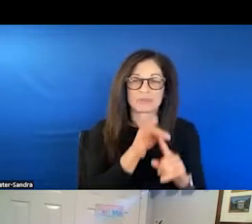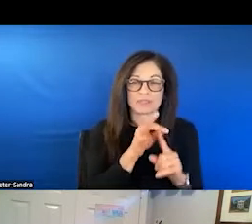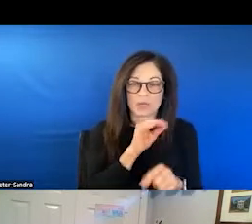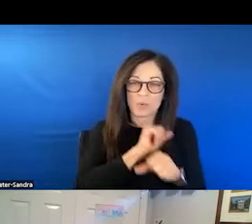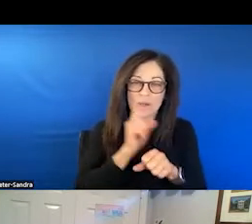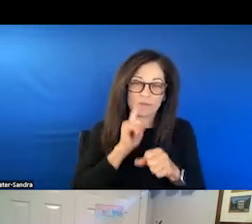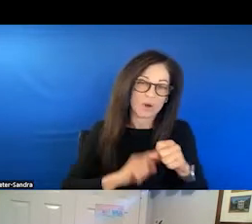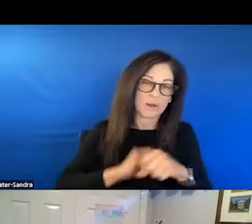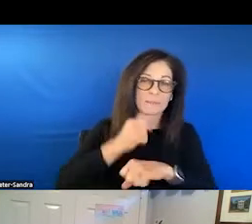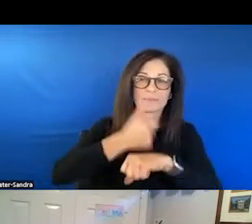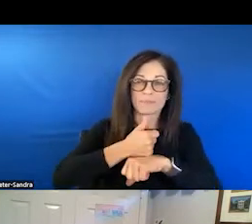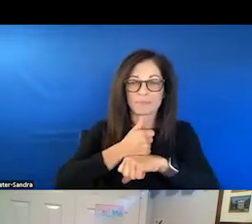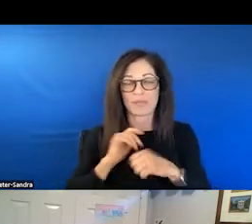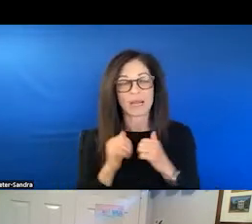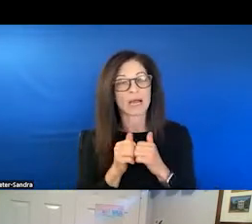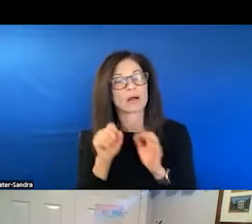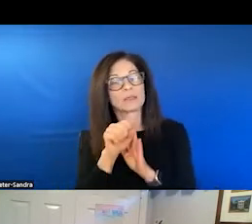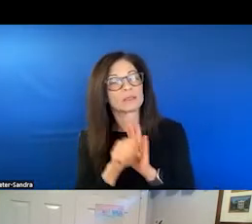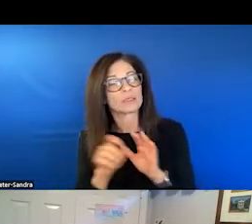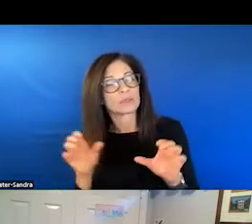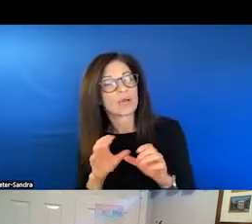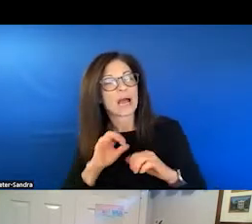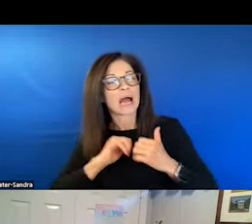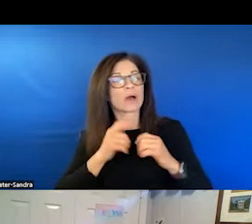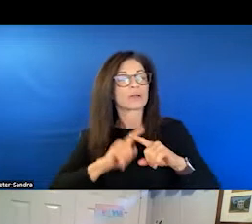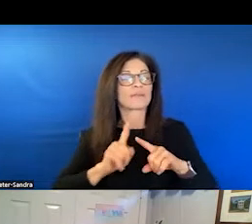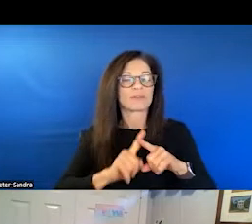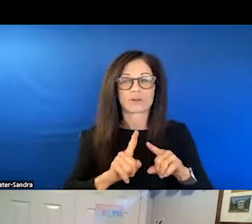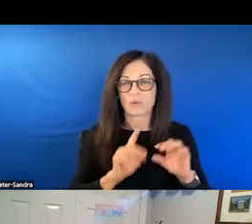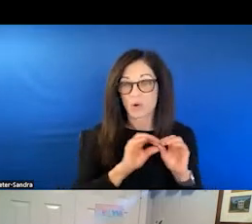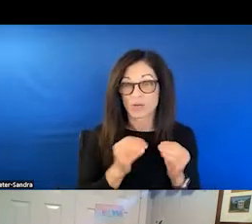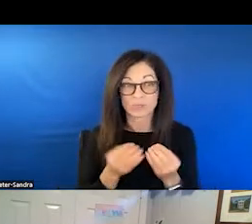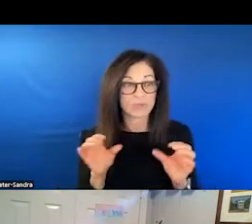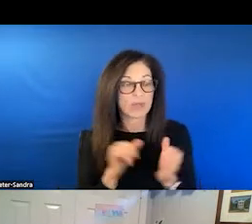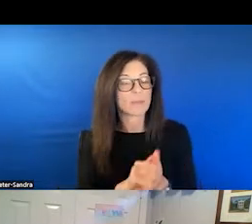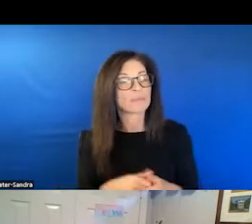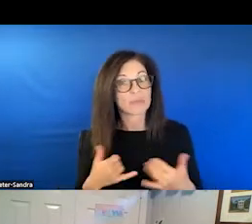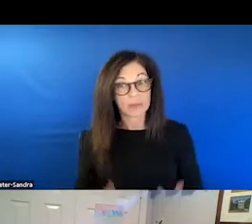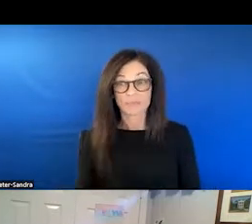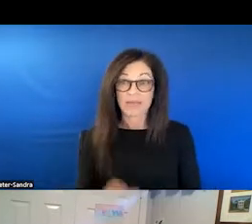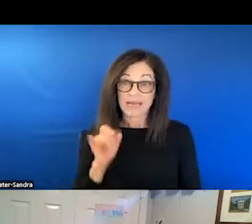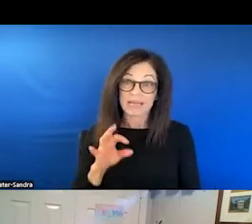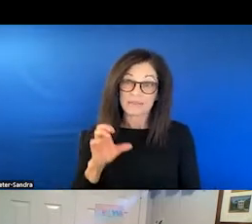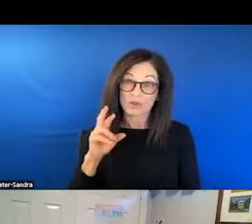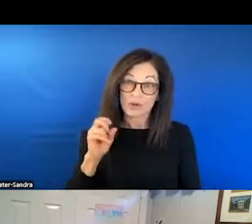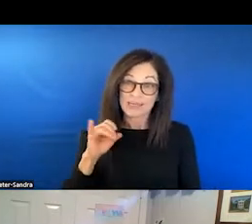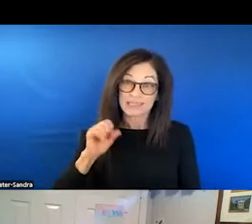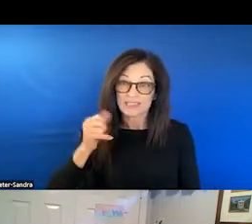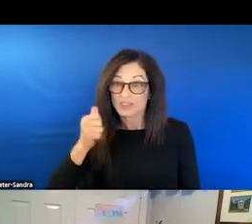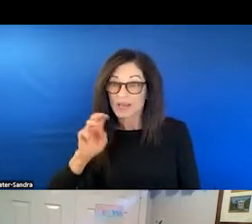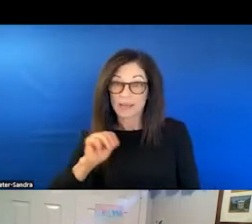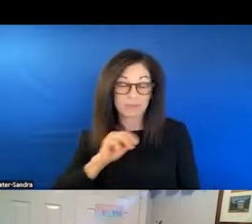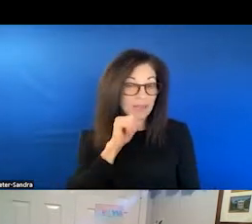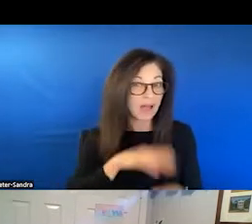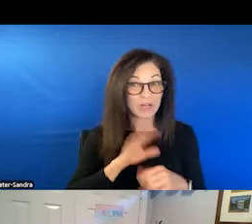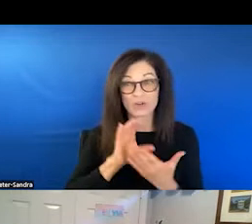and how states are doing and how organizations are doing. If the Crisis Jam has disappeared from your calendar, don't fret, because